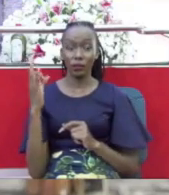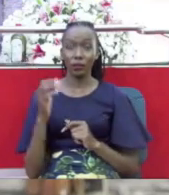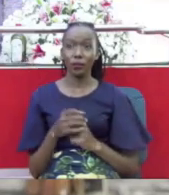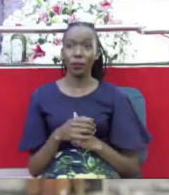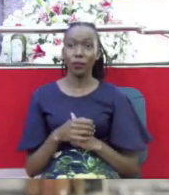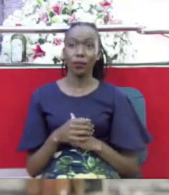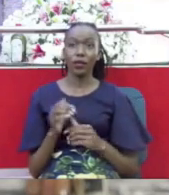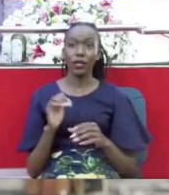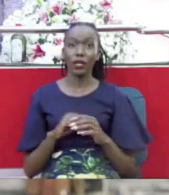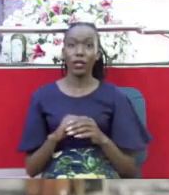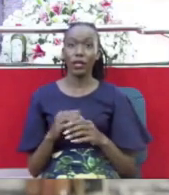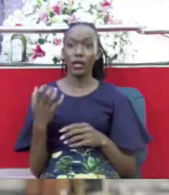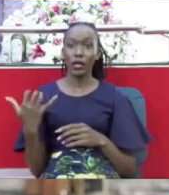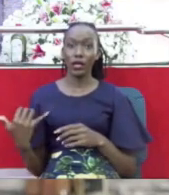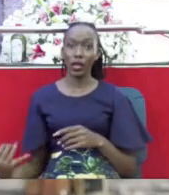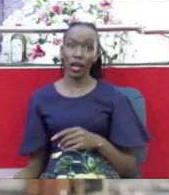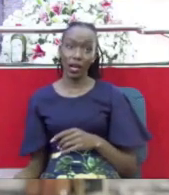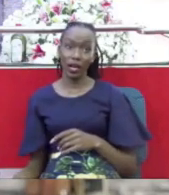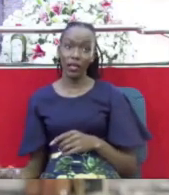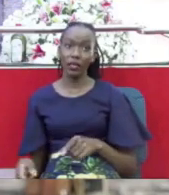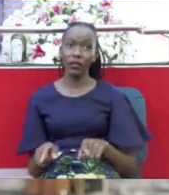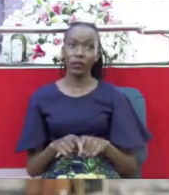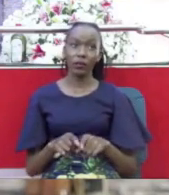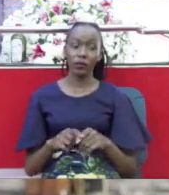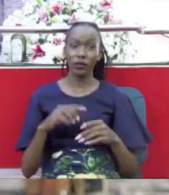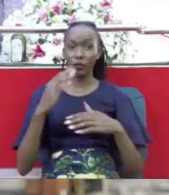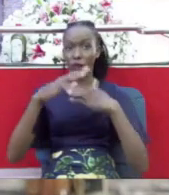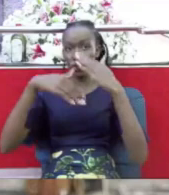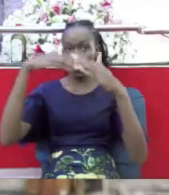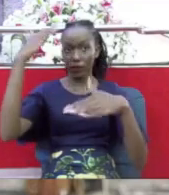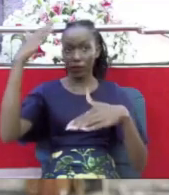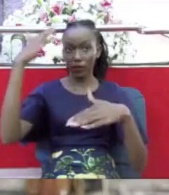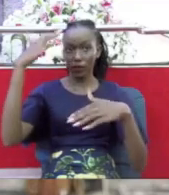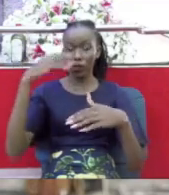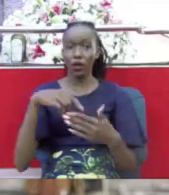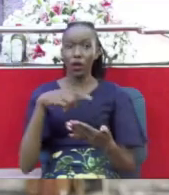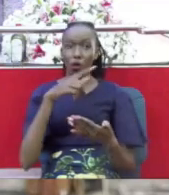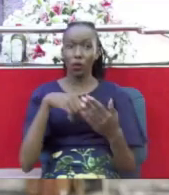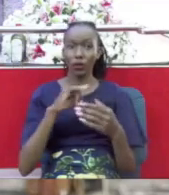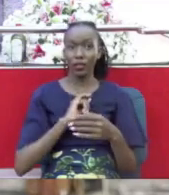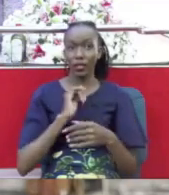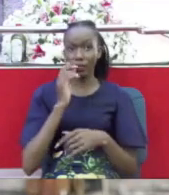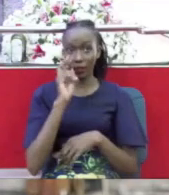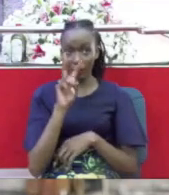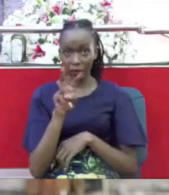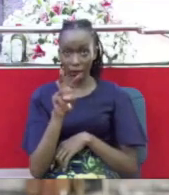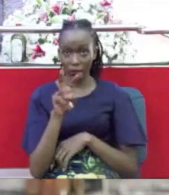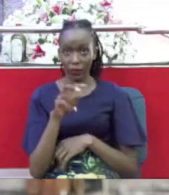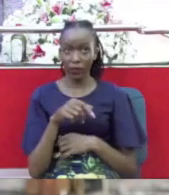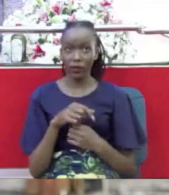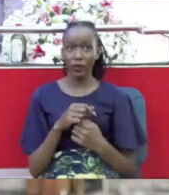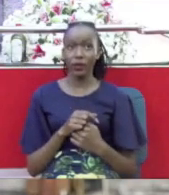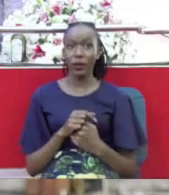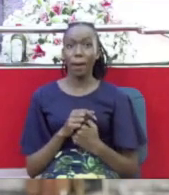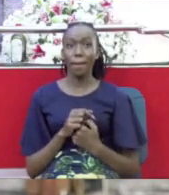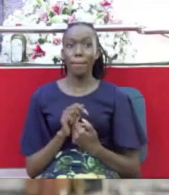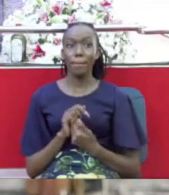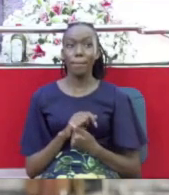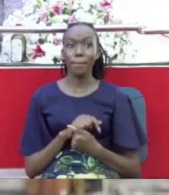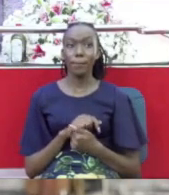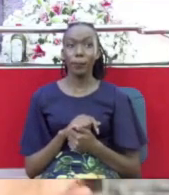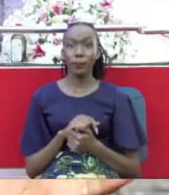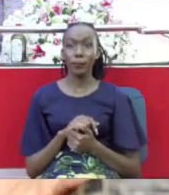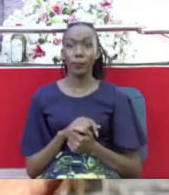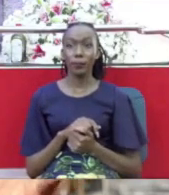universities, and what I see, kile ambacho naweza kuona, is very exciting. Ni kile ambacho hicho kupendeza sana. The prospects